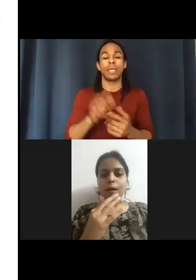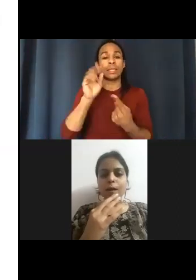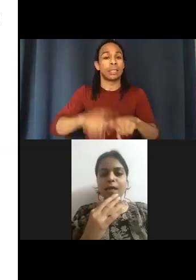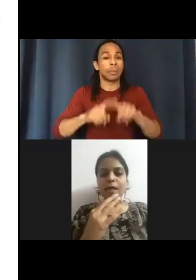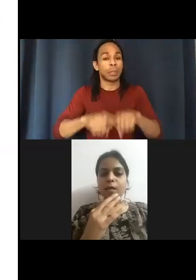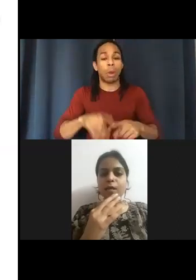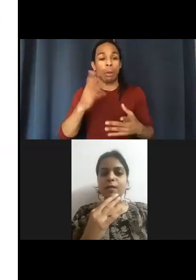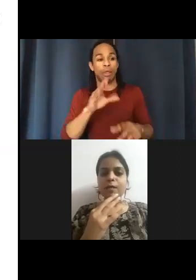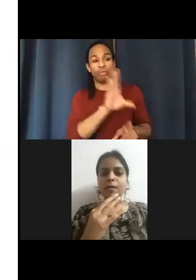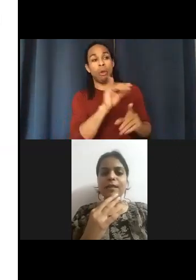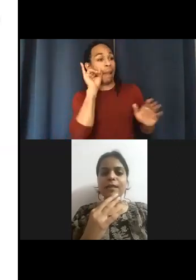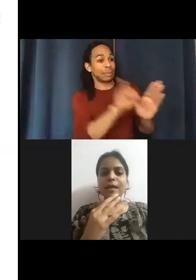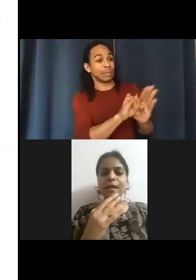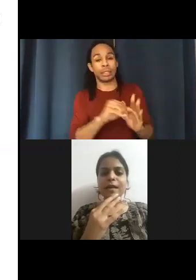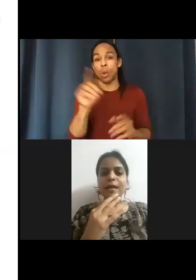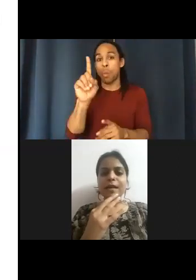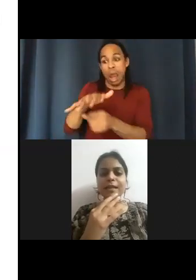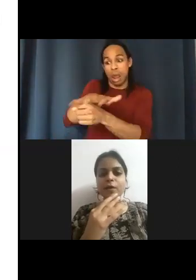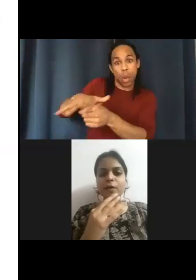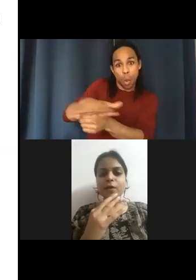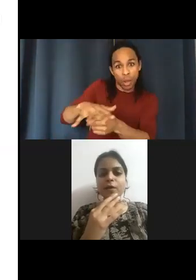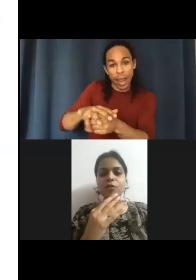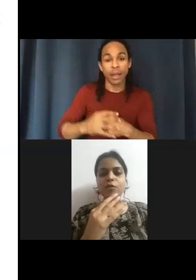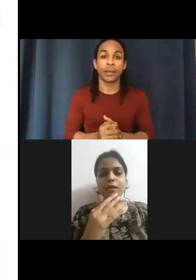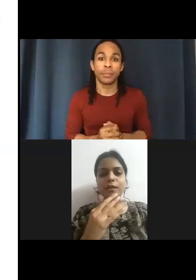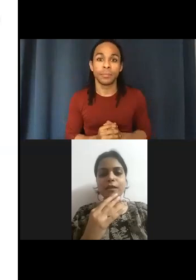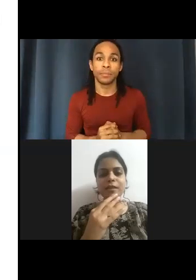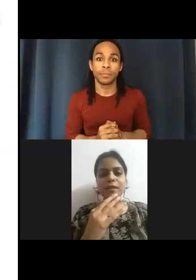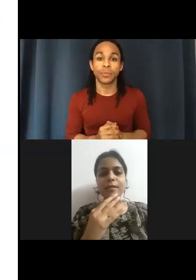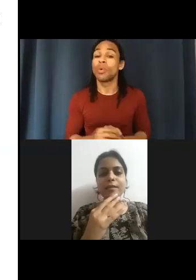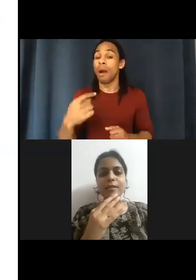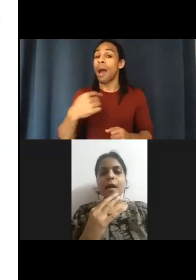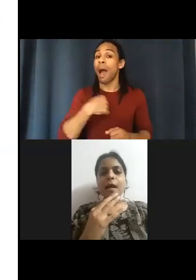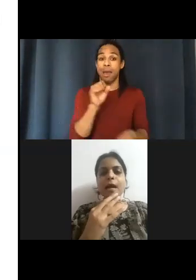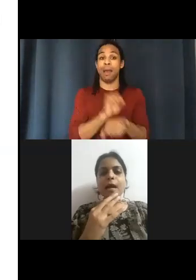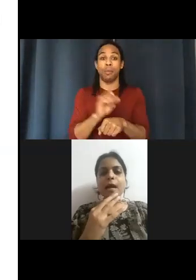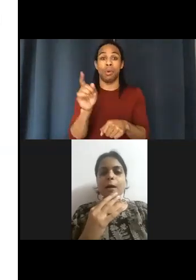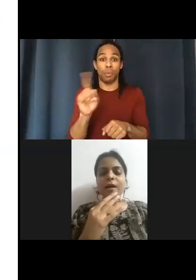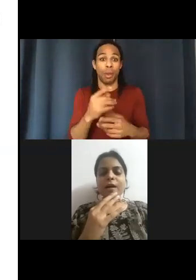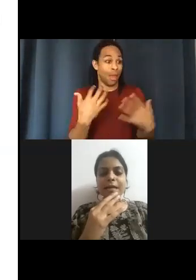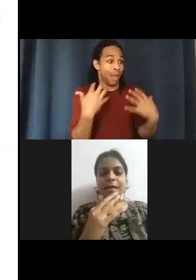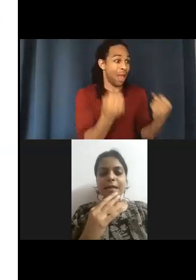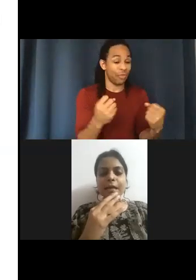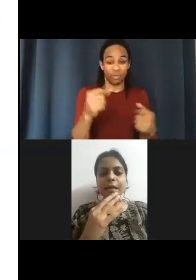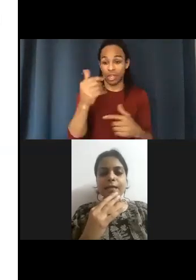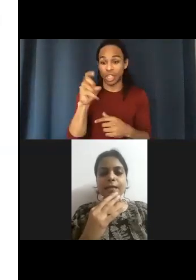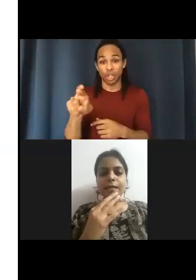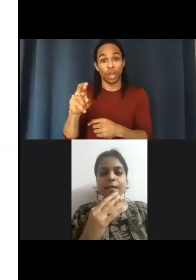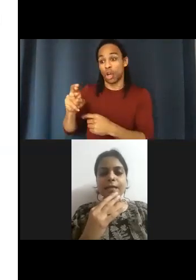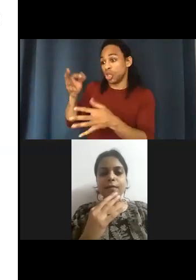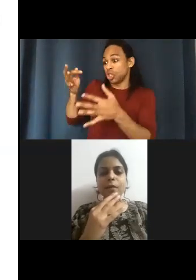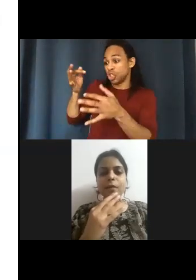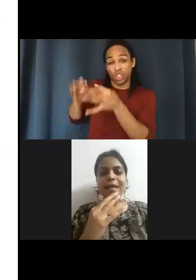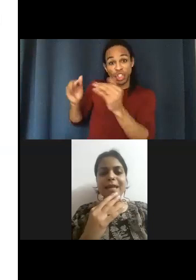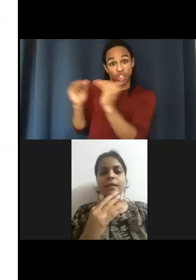what as Sama, because our work is located at the intersection of health, gender, justice, what we are really seeing